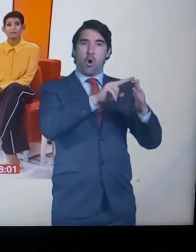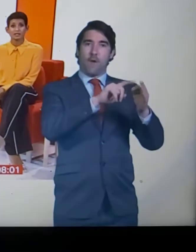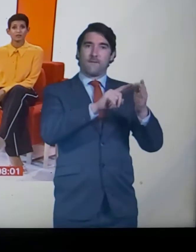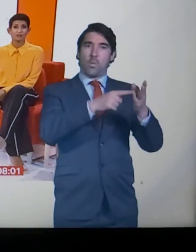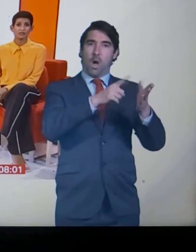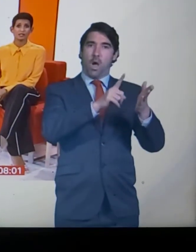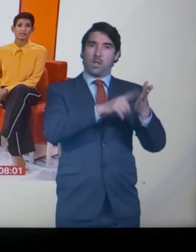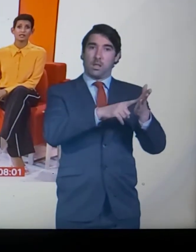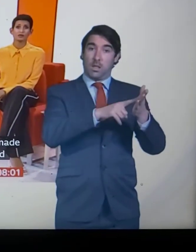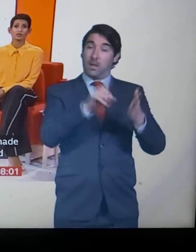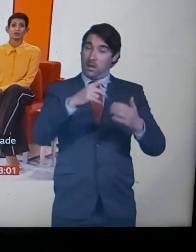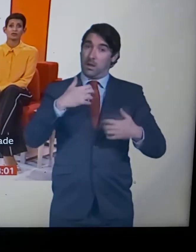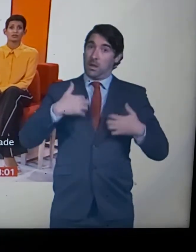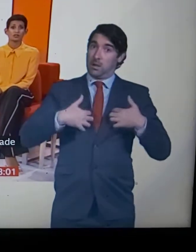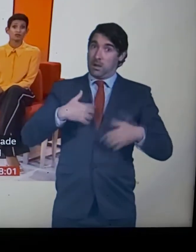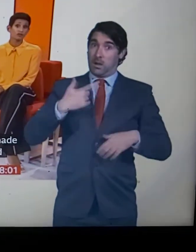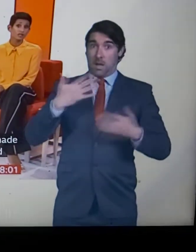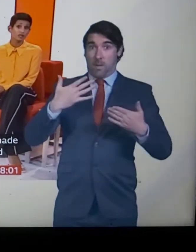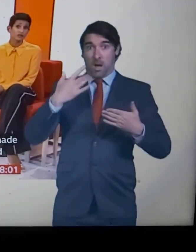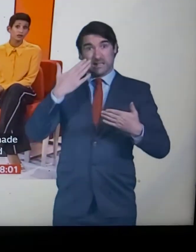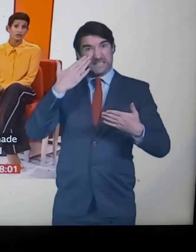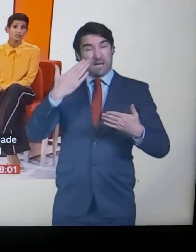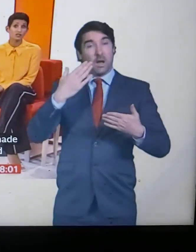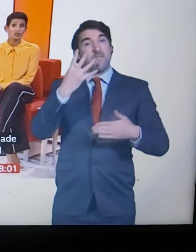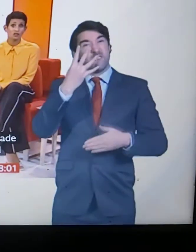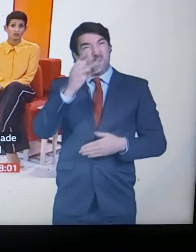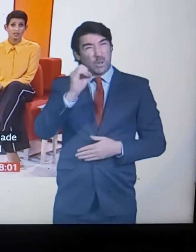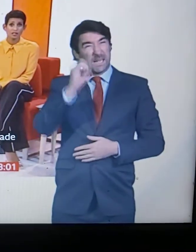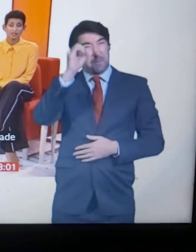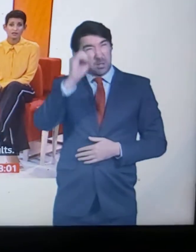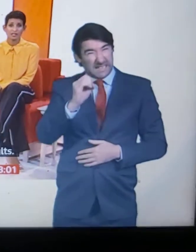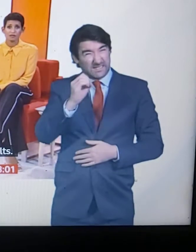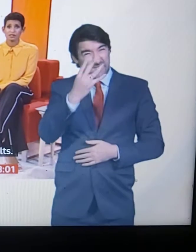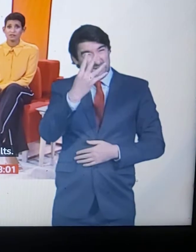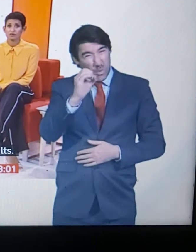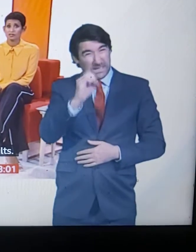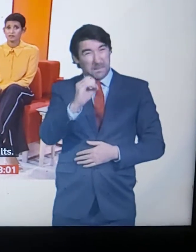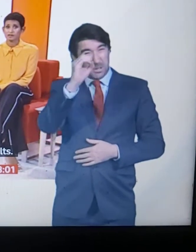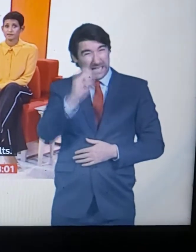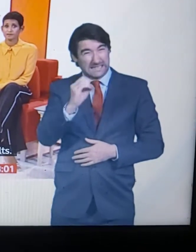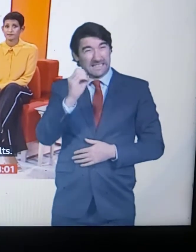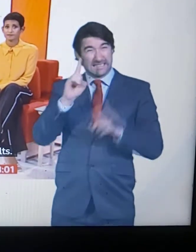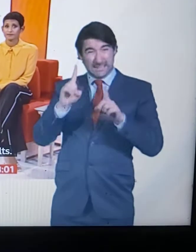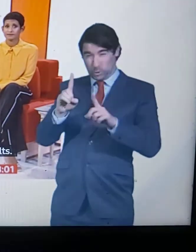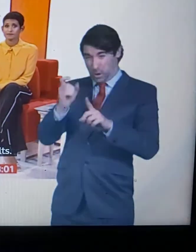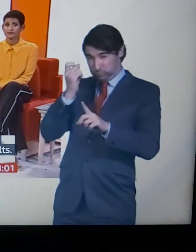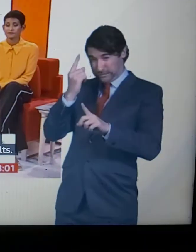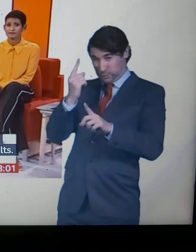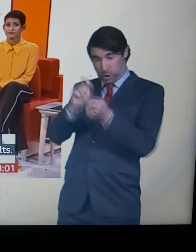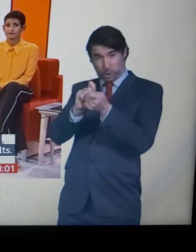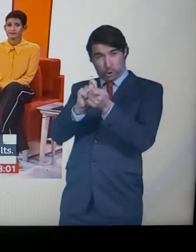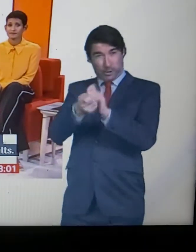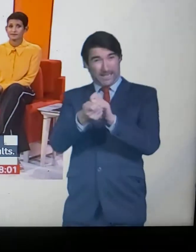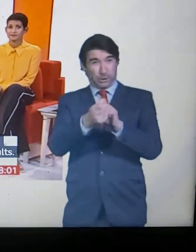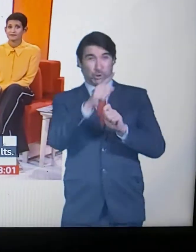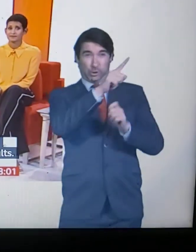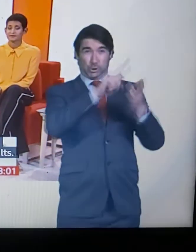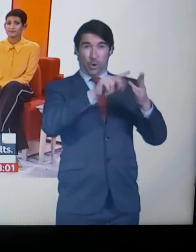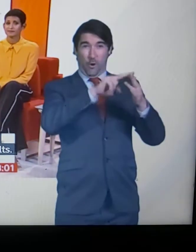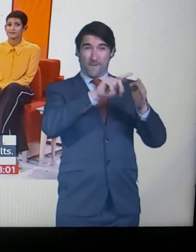made to the appeals process in order to avoid the controversy that unfolded in Scotland over downgrading results. So, under the new